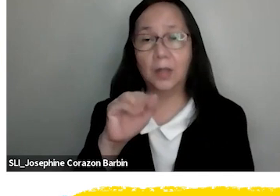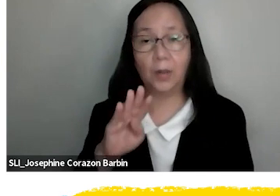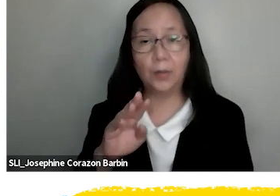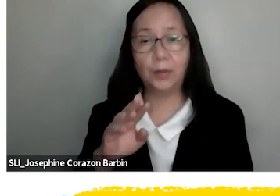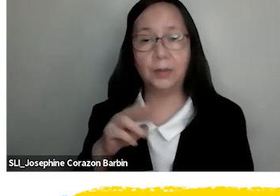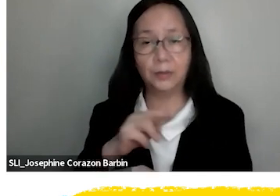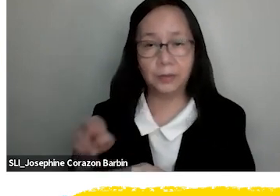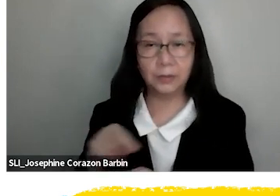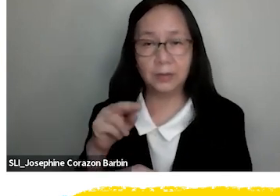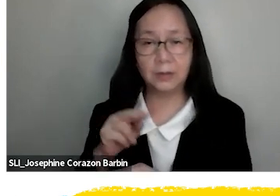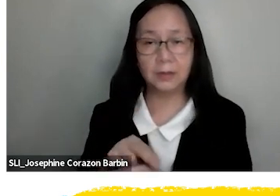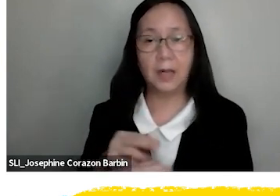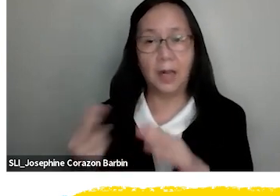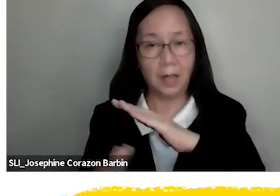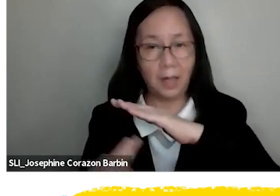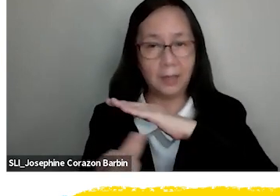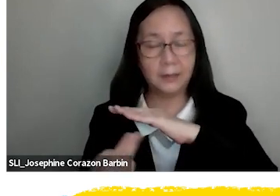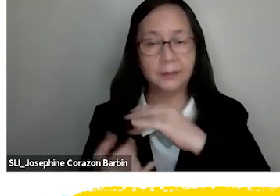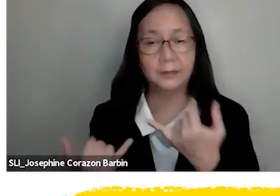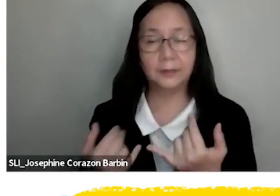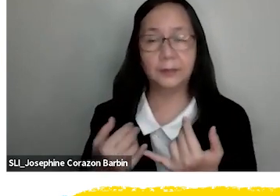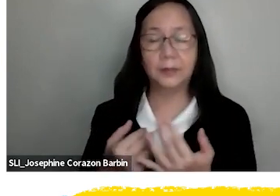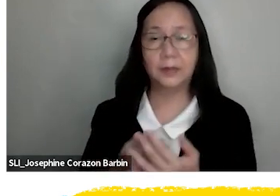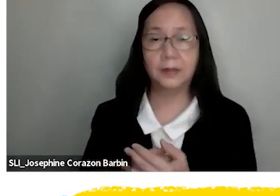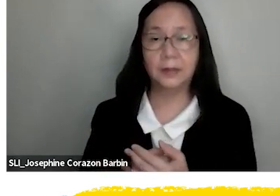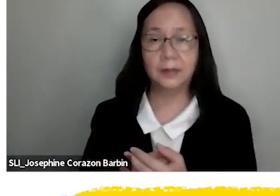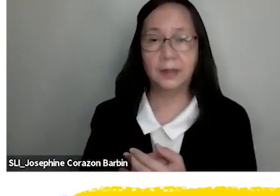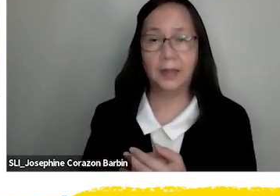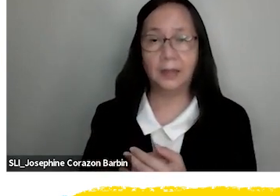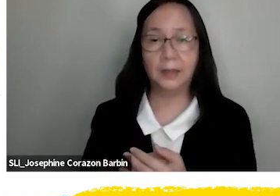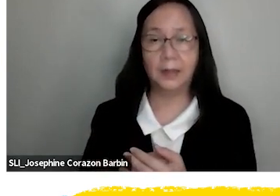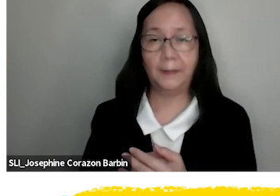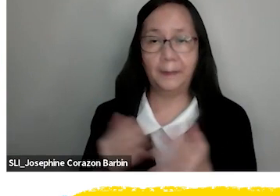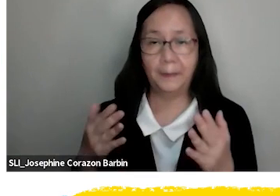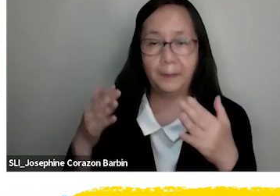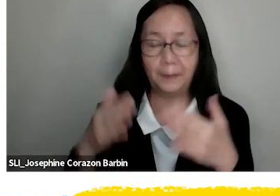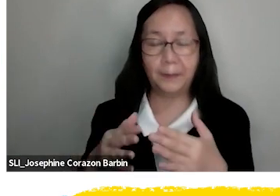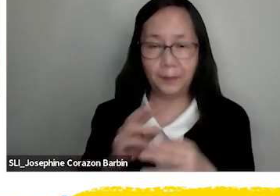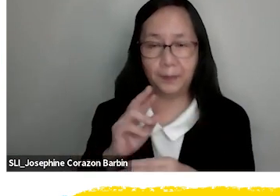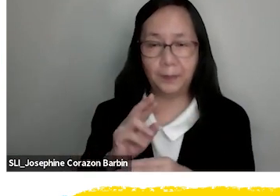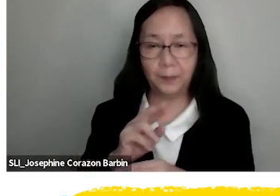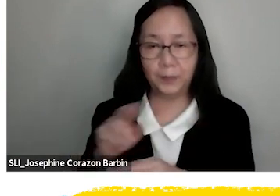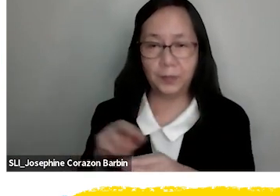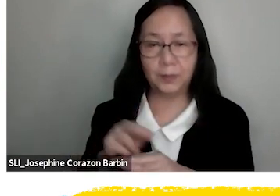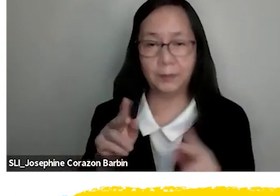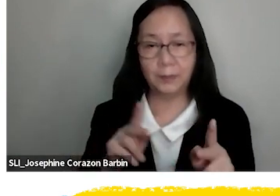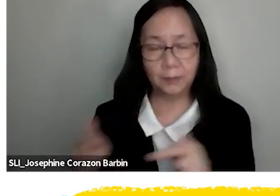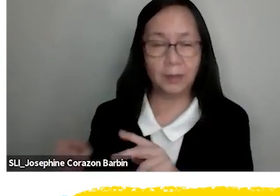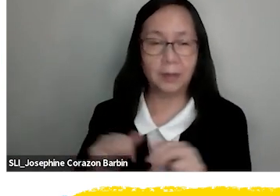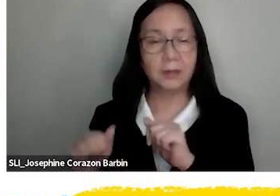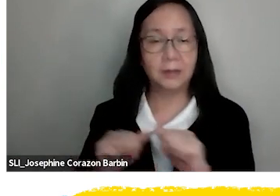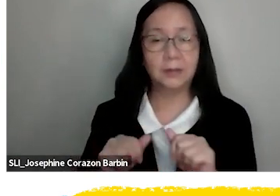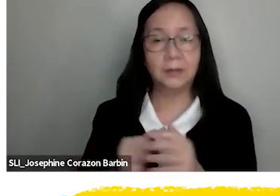sub-regional plan of action under the main regional plan of action on the elimination of violence against children,